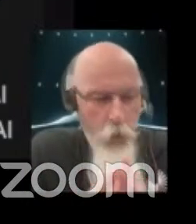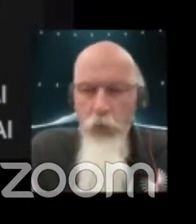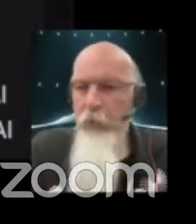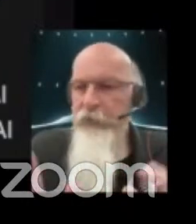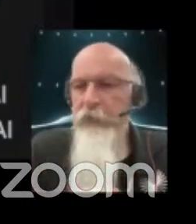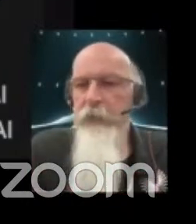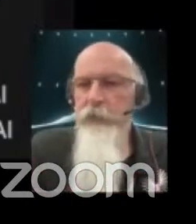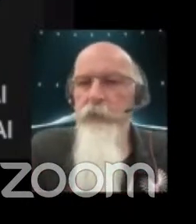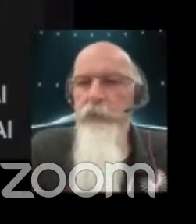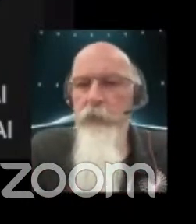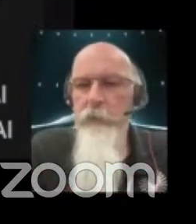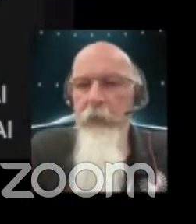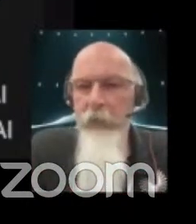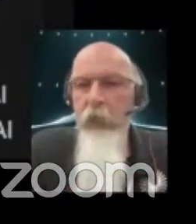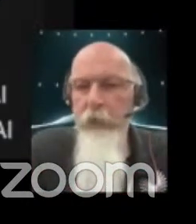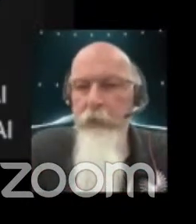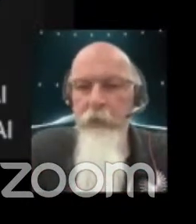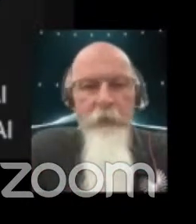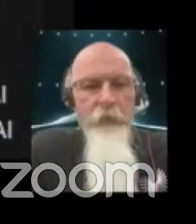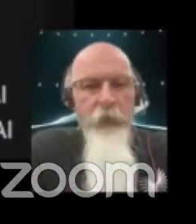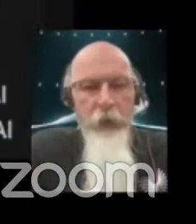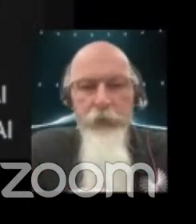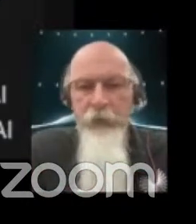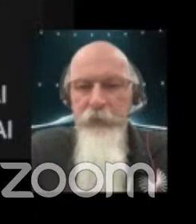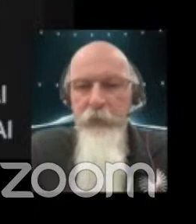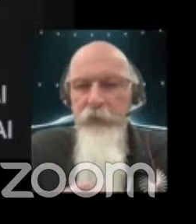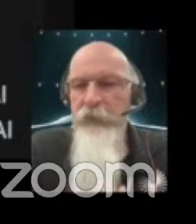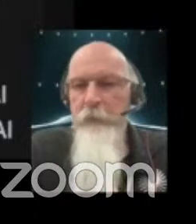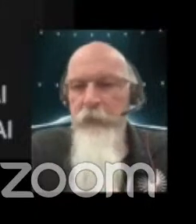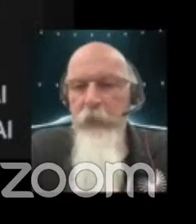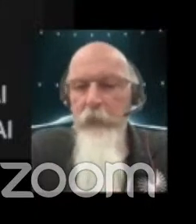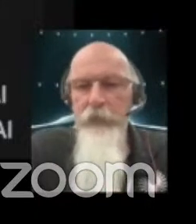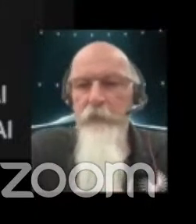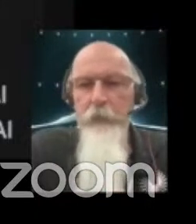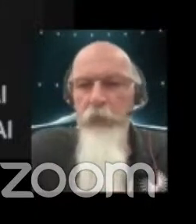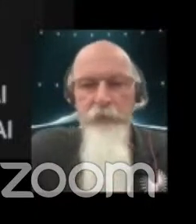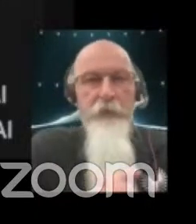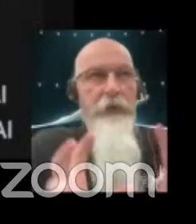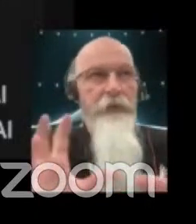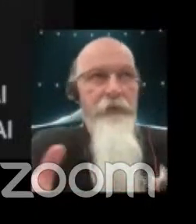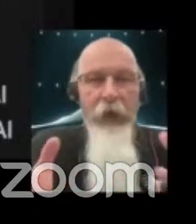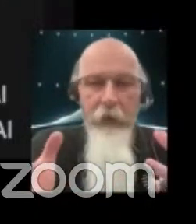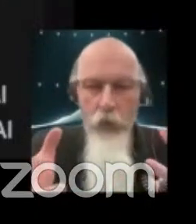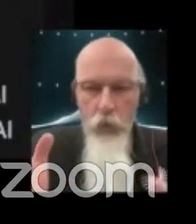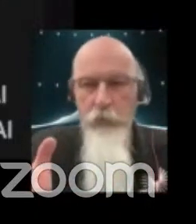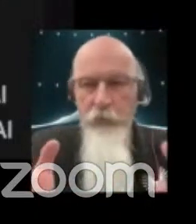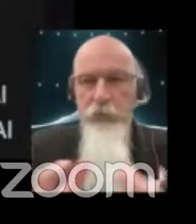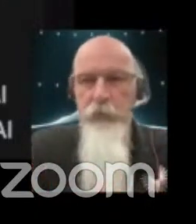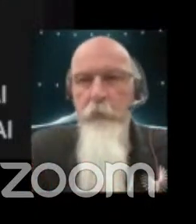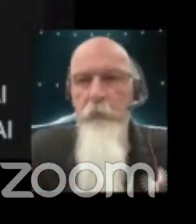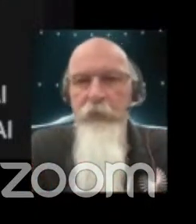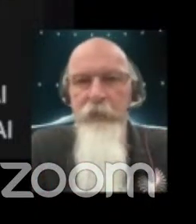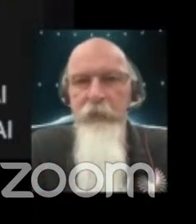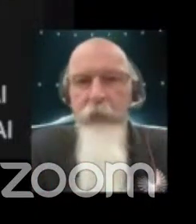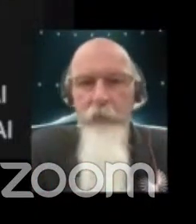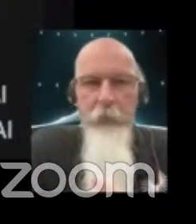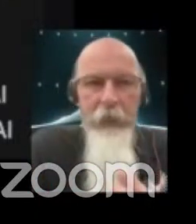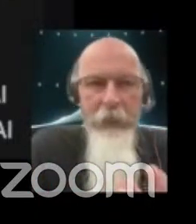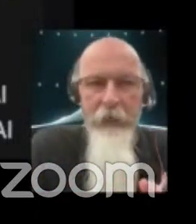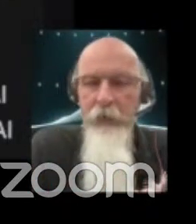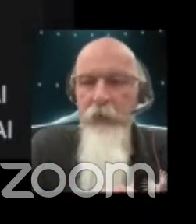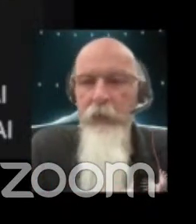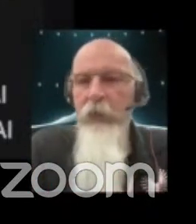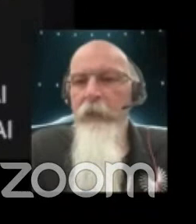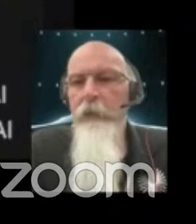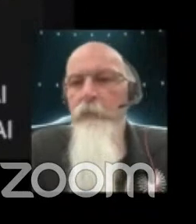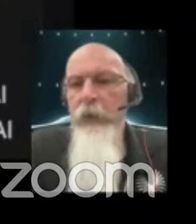given all the best intentions known to mankind we trust that the system intelligent and put us has been fed all sorts of amazing data